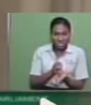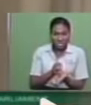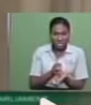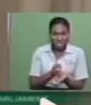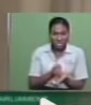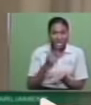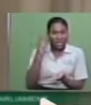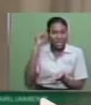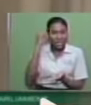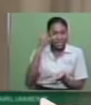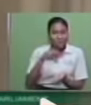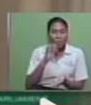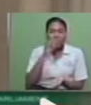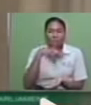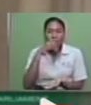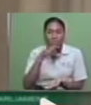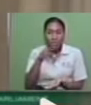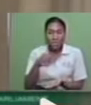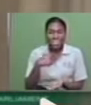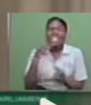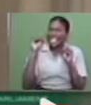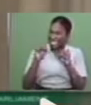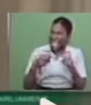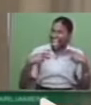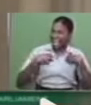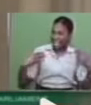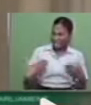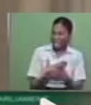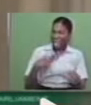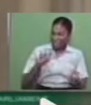impression that we have forex. But when you've killed all the